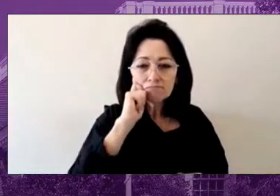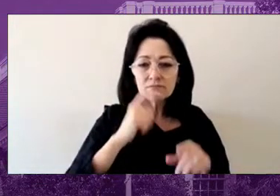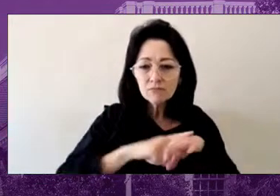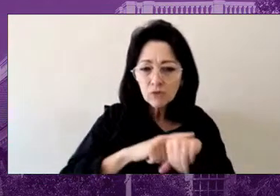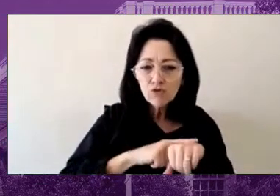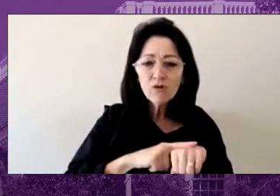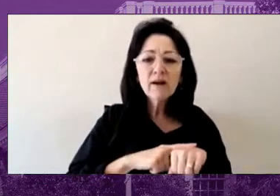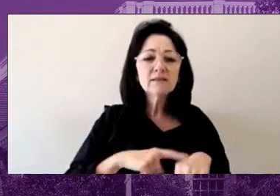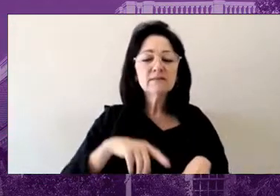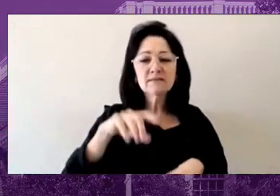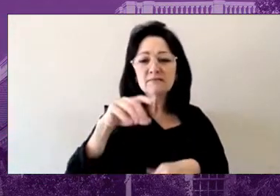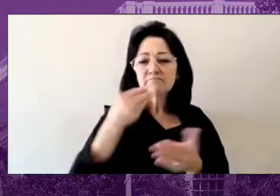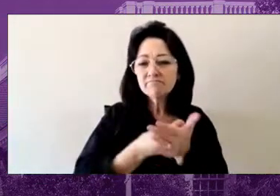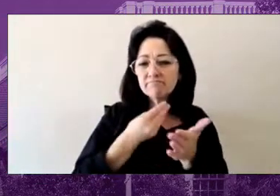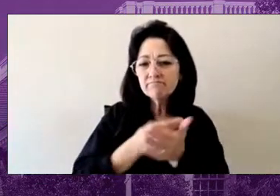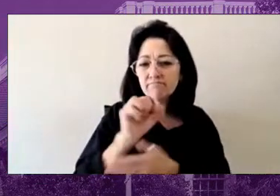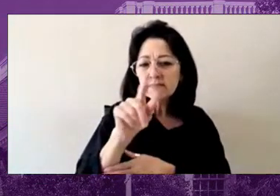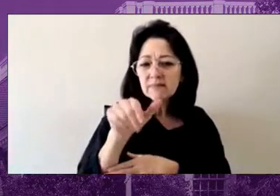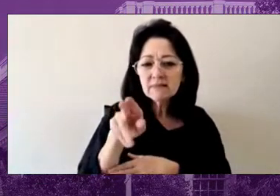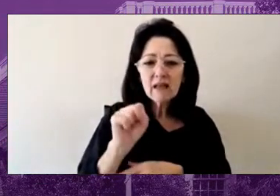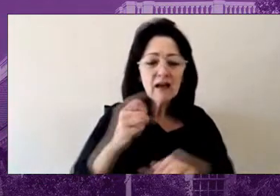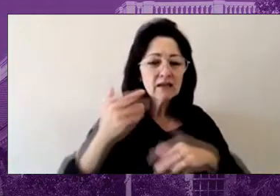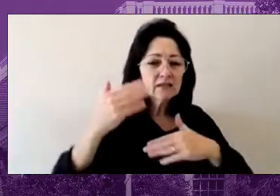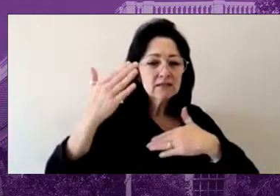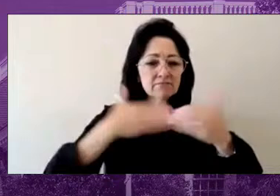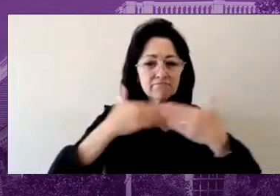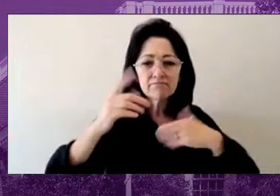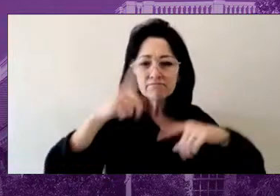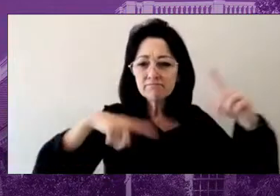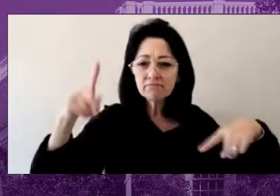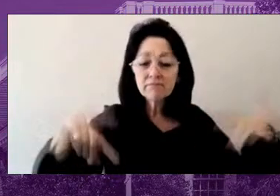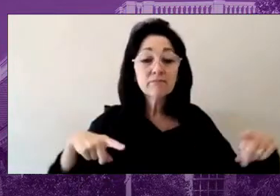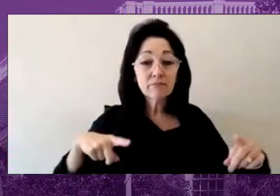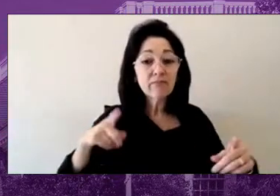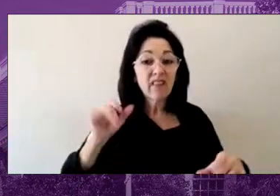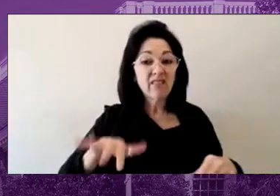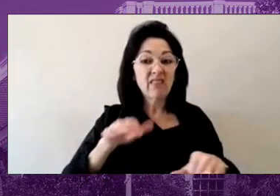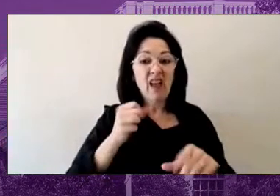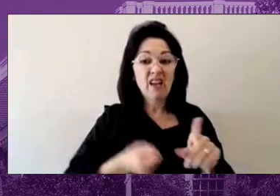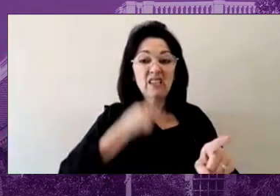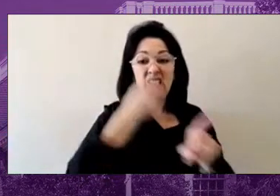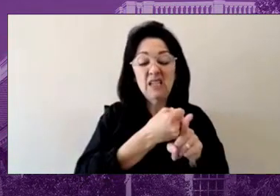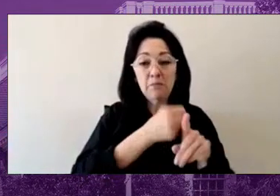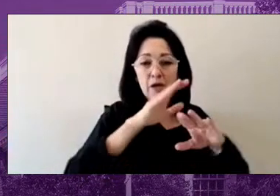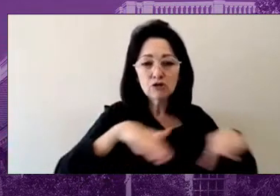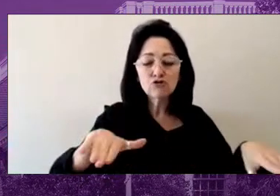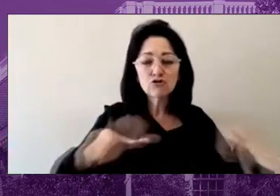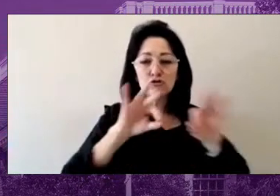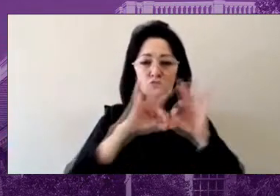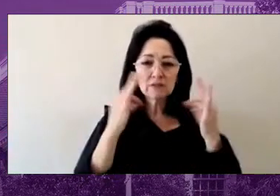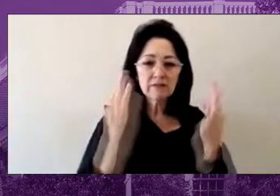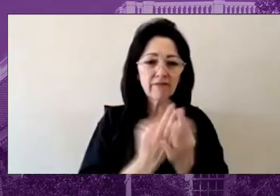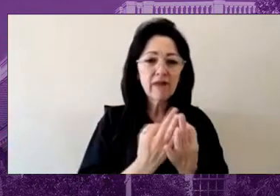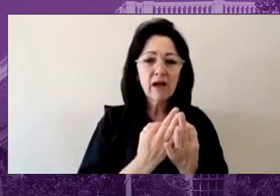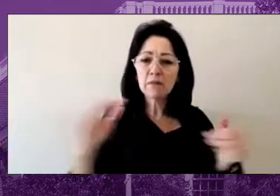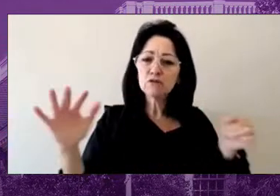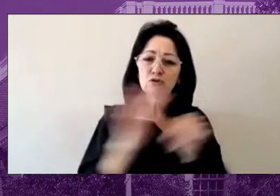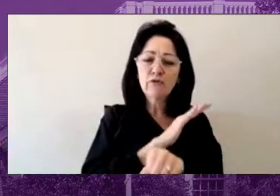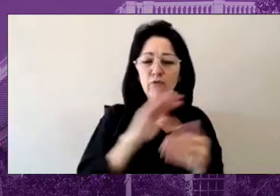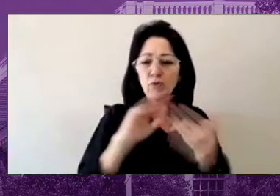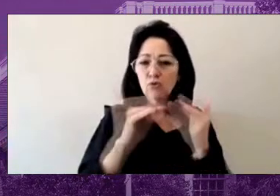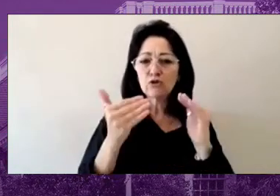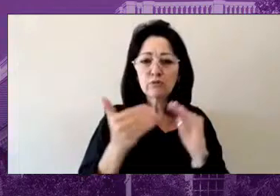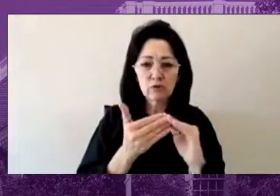of a spouse or partner, it affects children, families, and the entire communities, as Sue has mentioned. And whereas